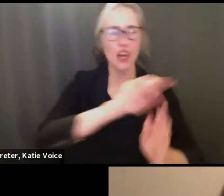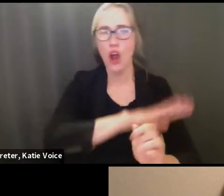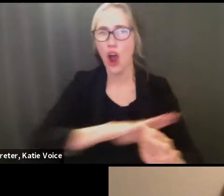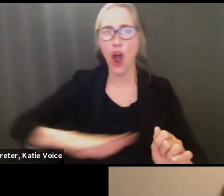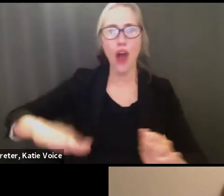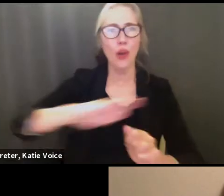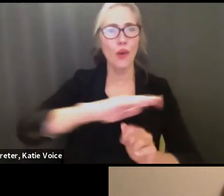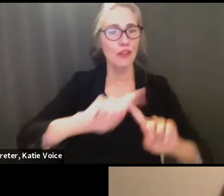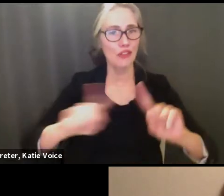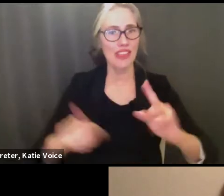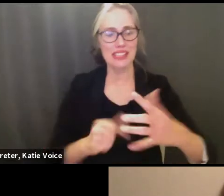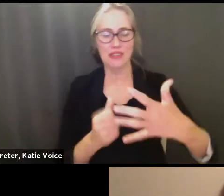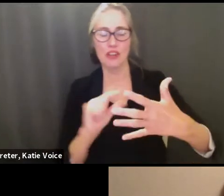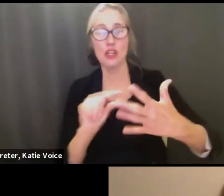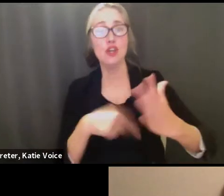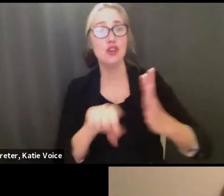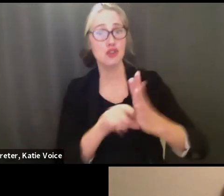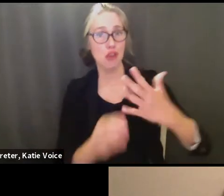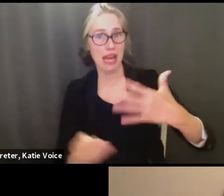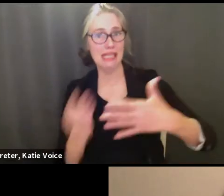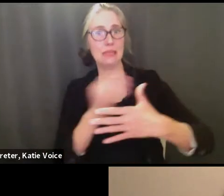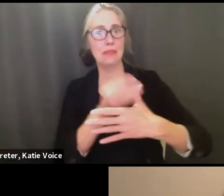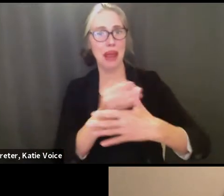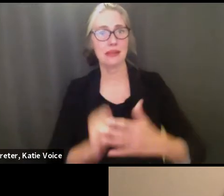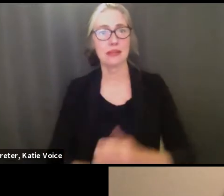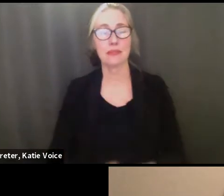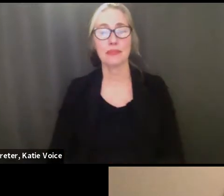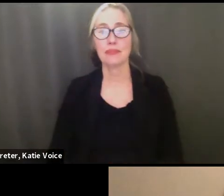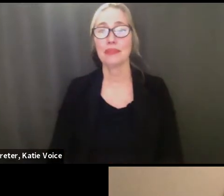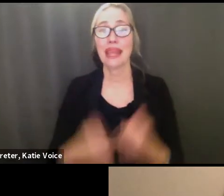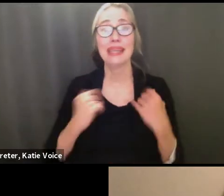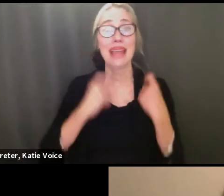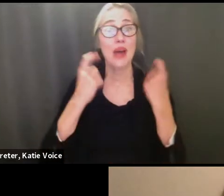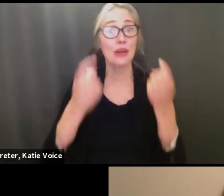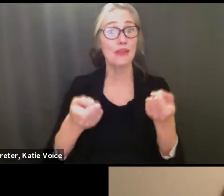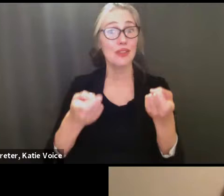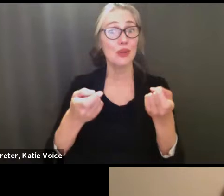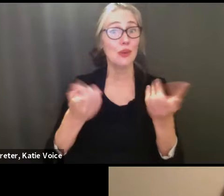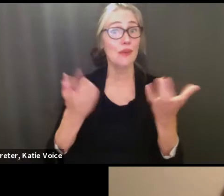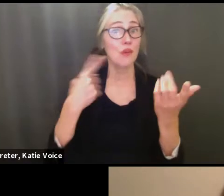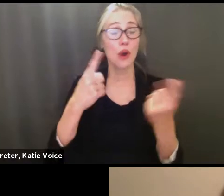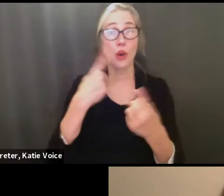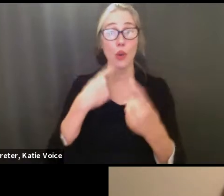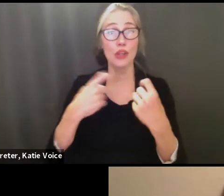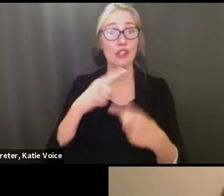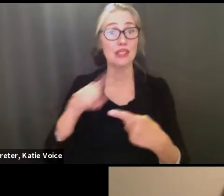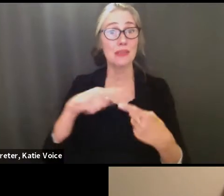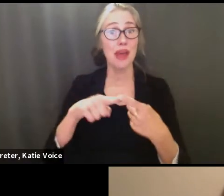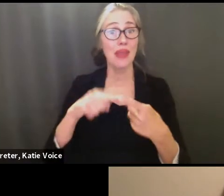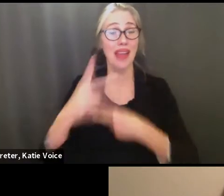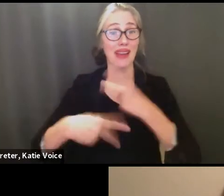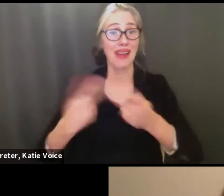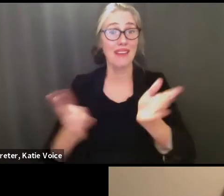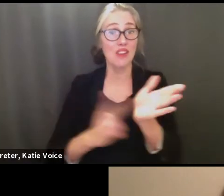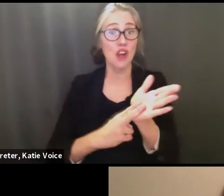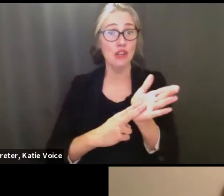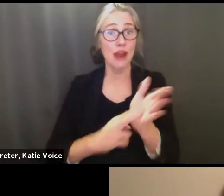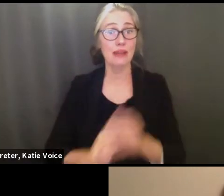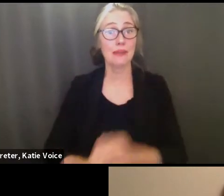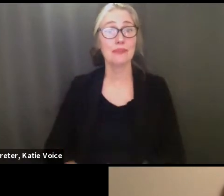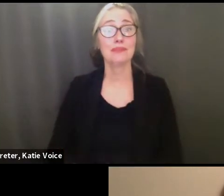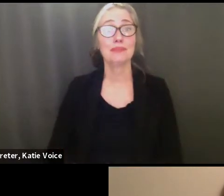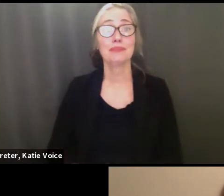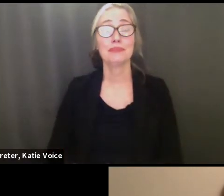spans. So with that, I'll just turn it over to you for any questions about this contract.